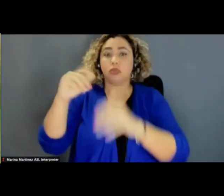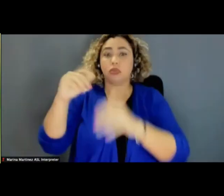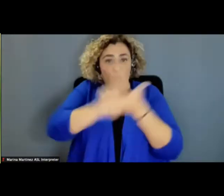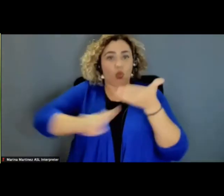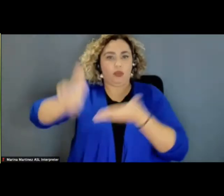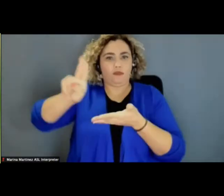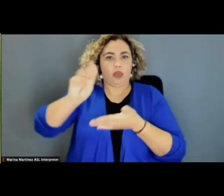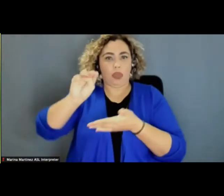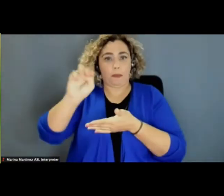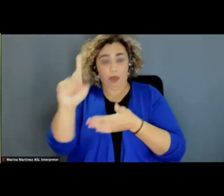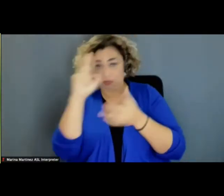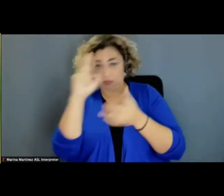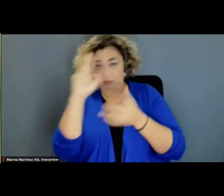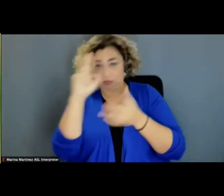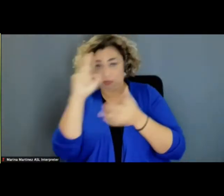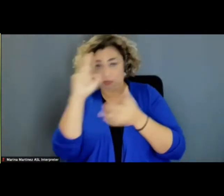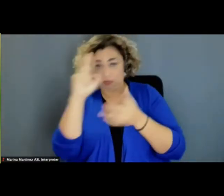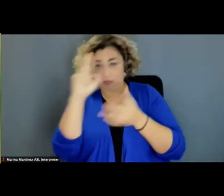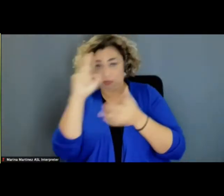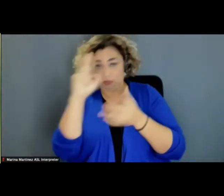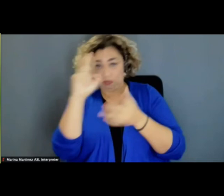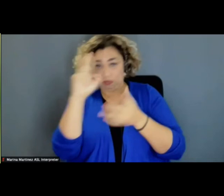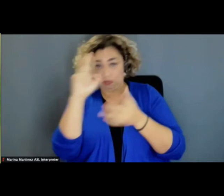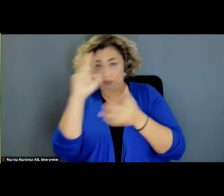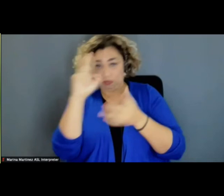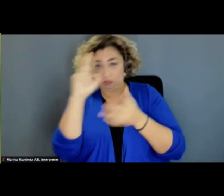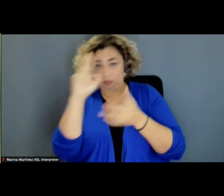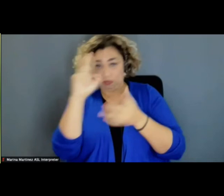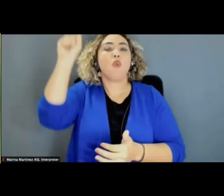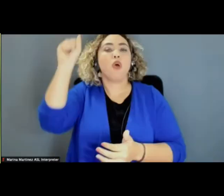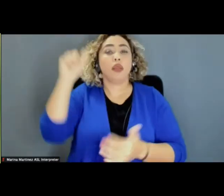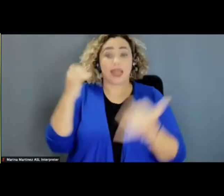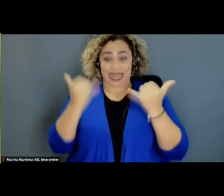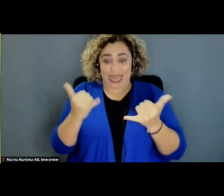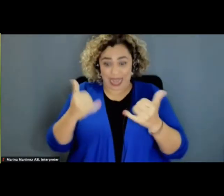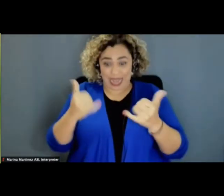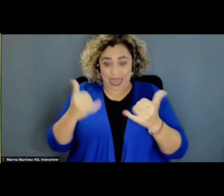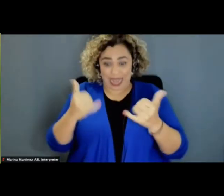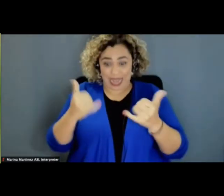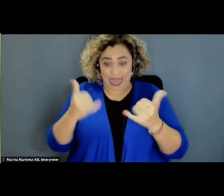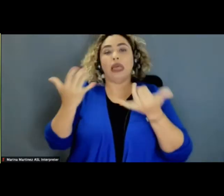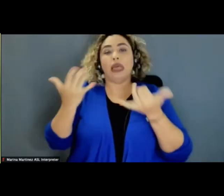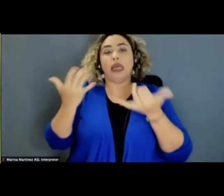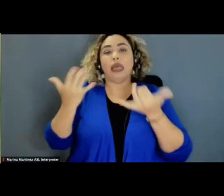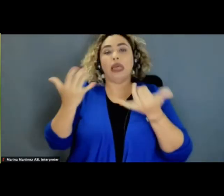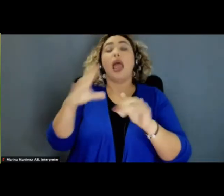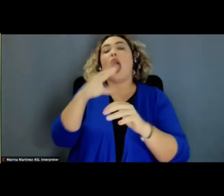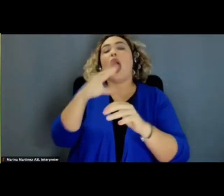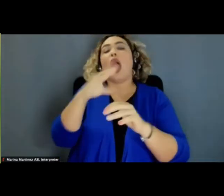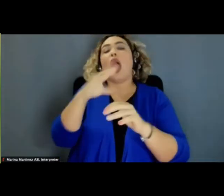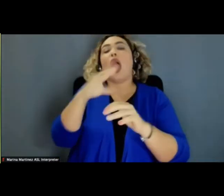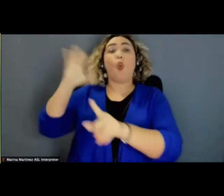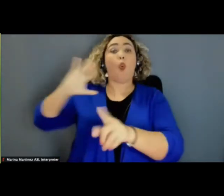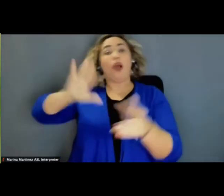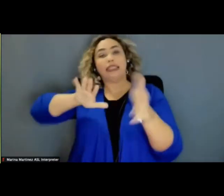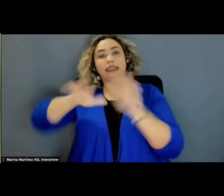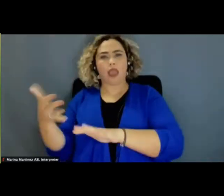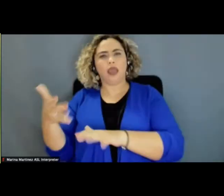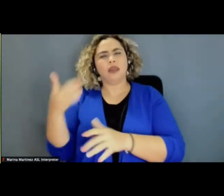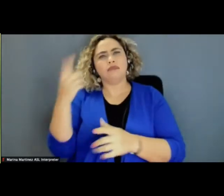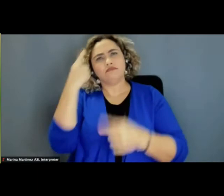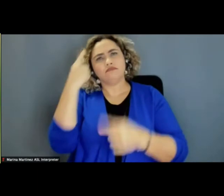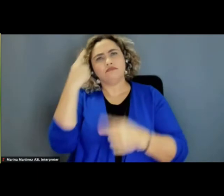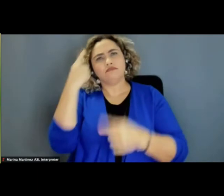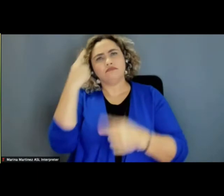pay respects to these and other elders, past and present. Please take a moment to consider the many legacies of